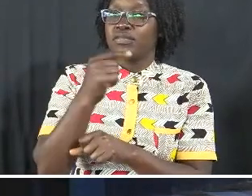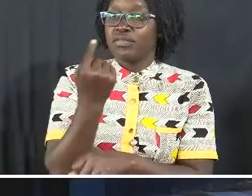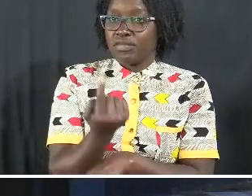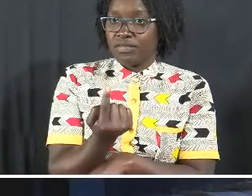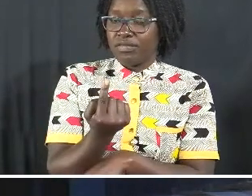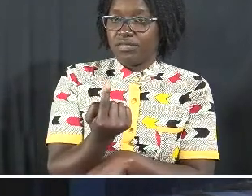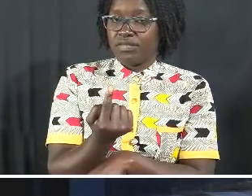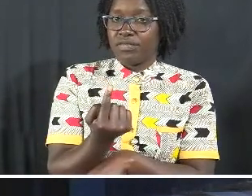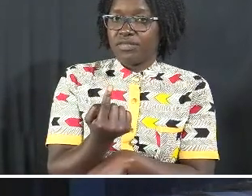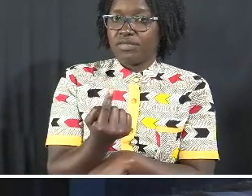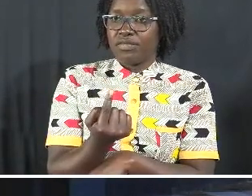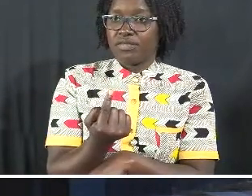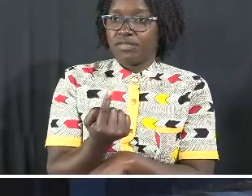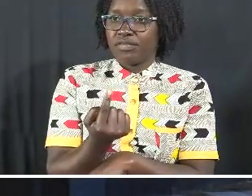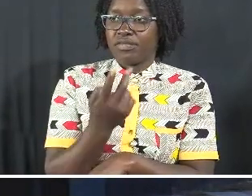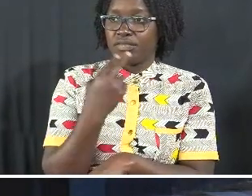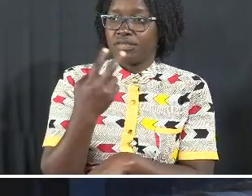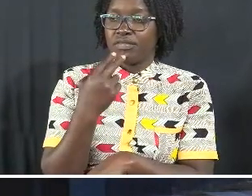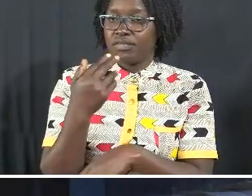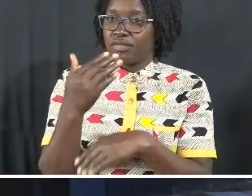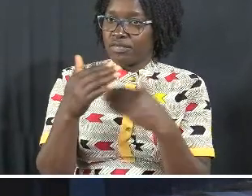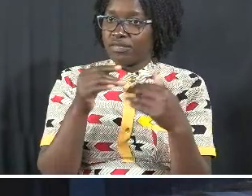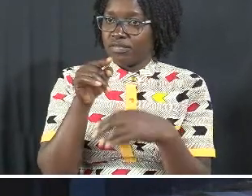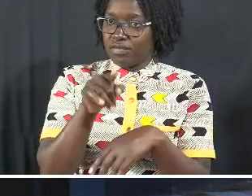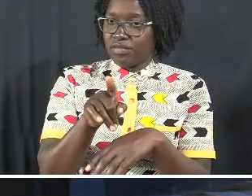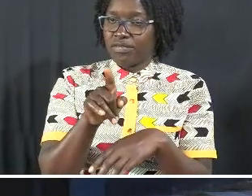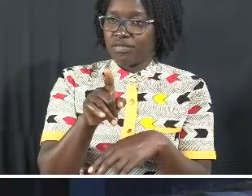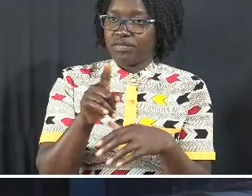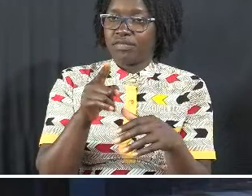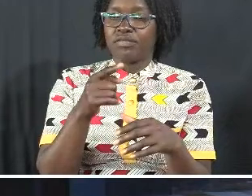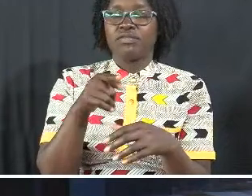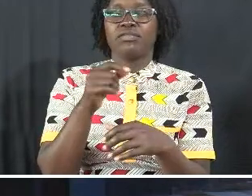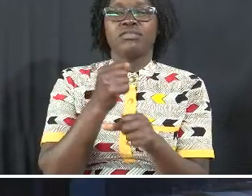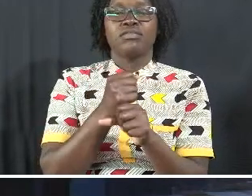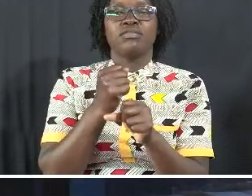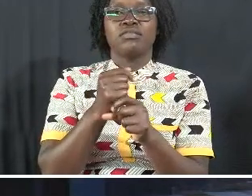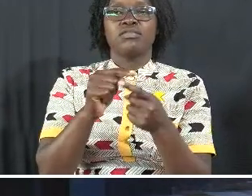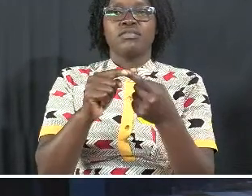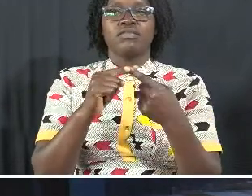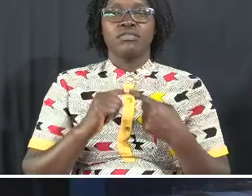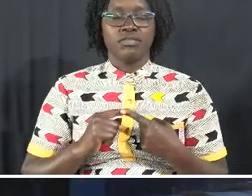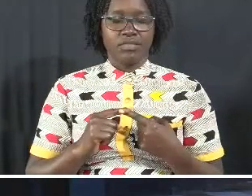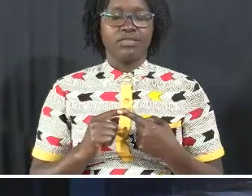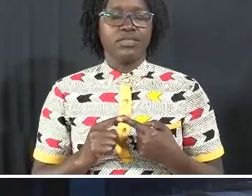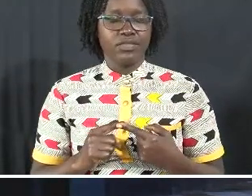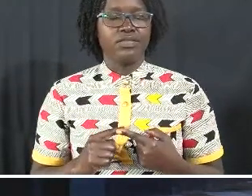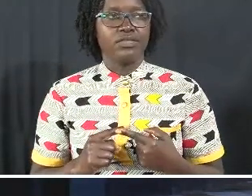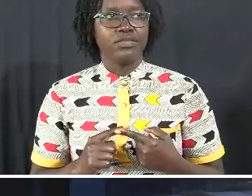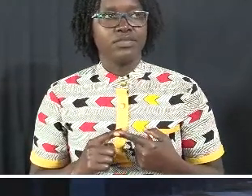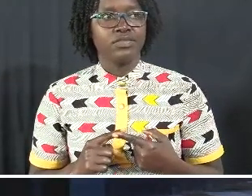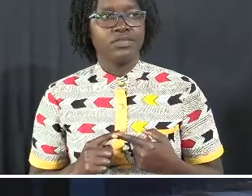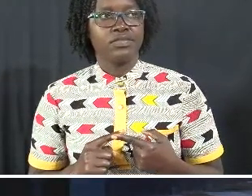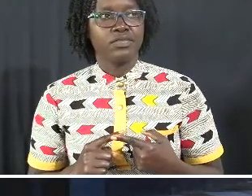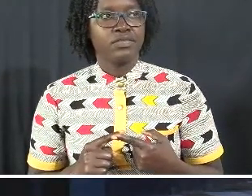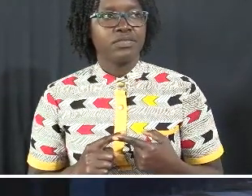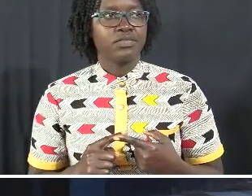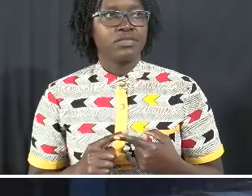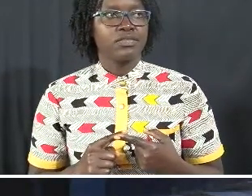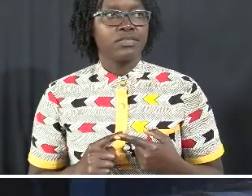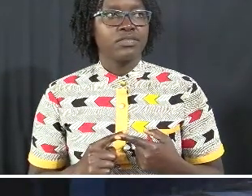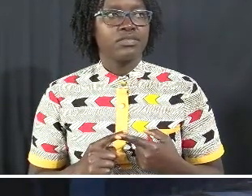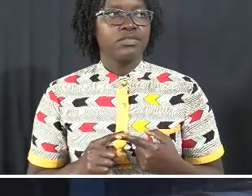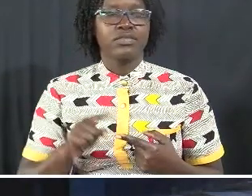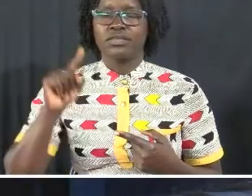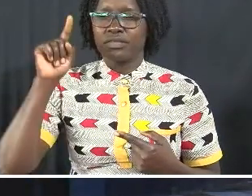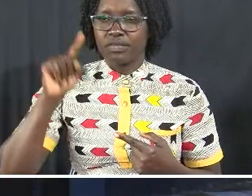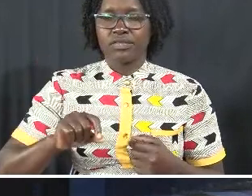anyone who was close to you, you did it unto me. You can't avoid the